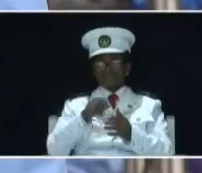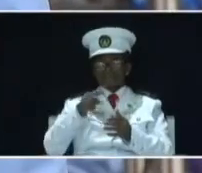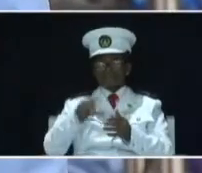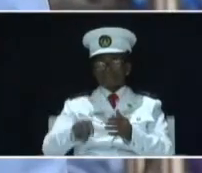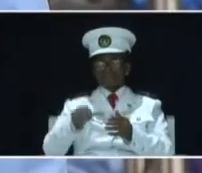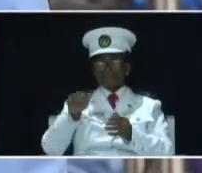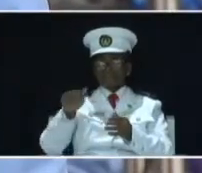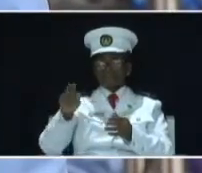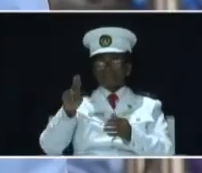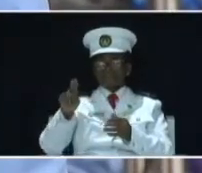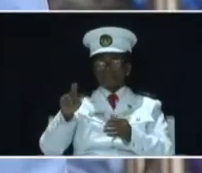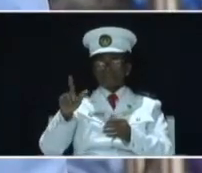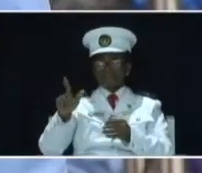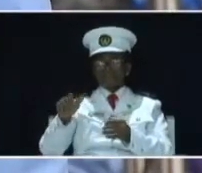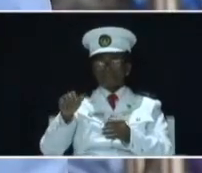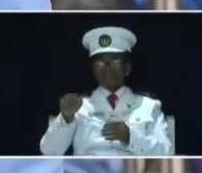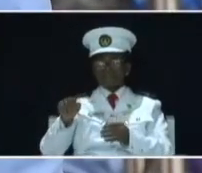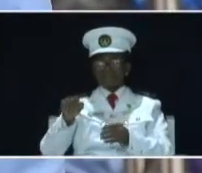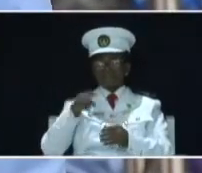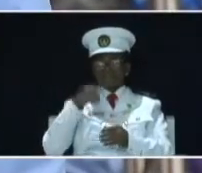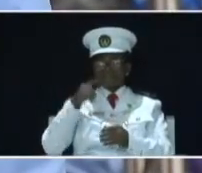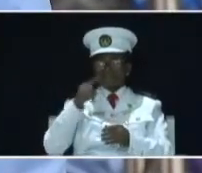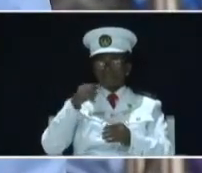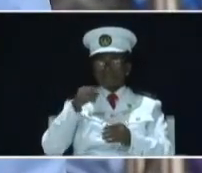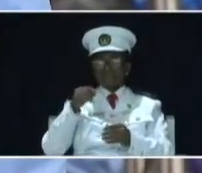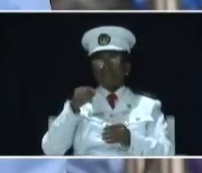Demons say, Jesus we know.